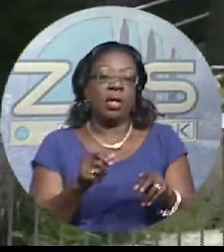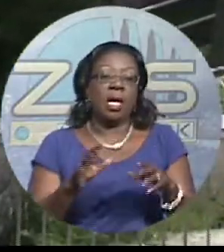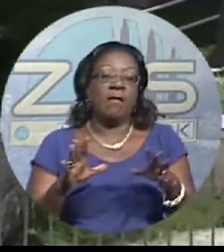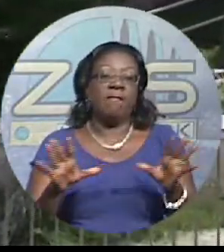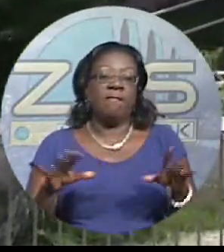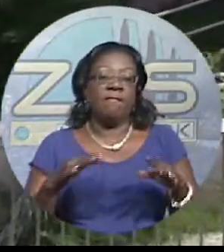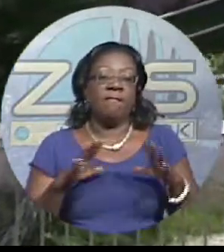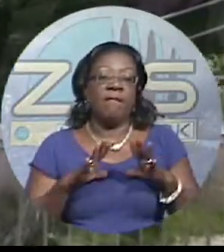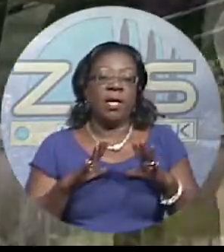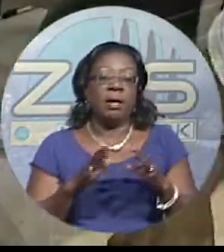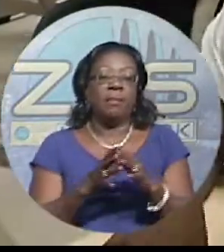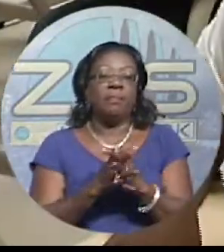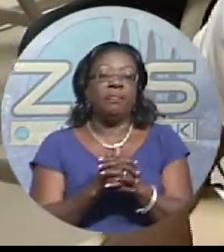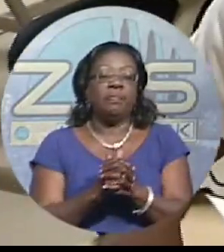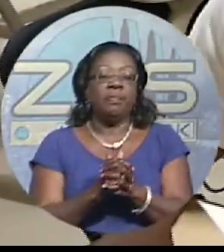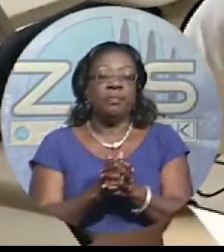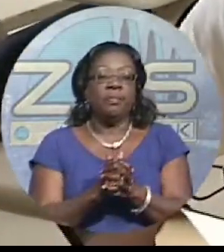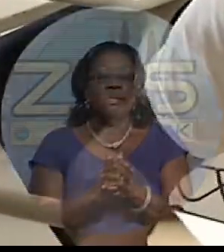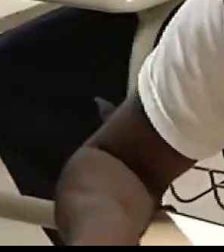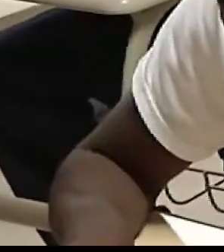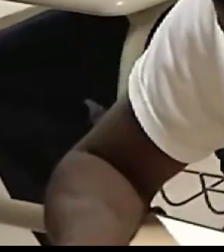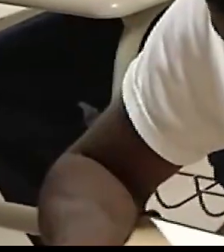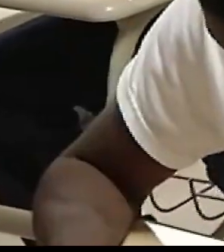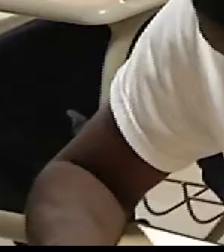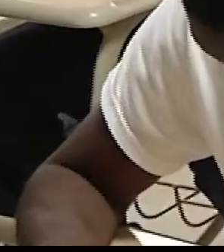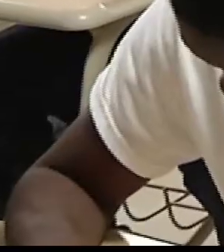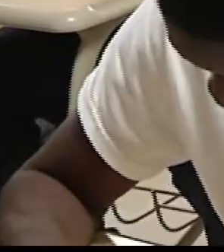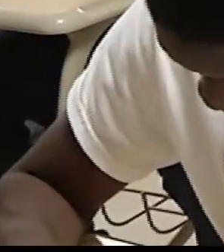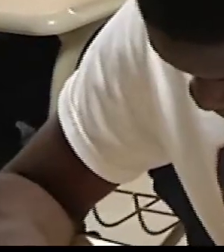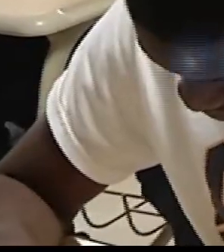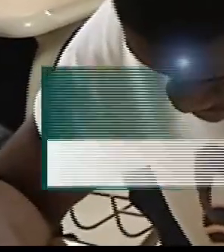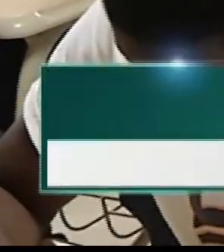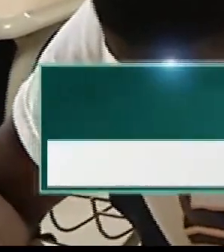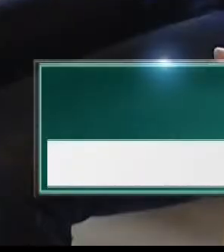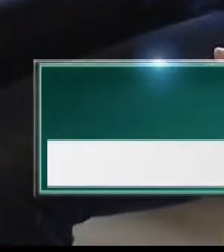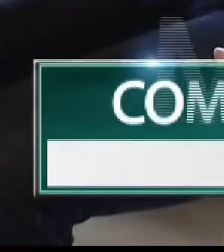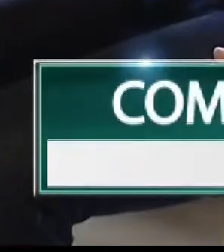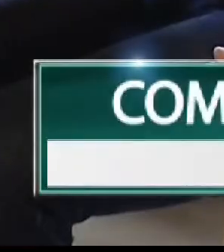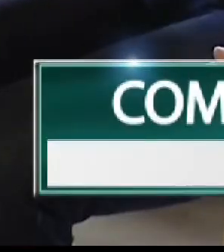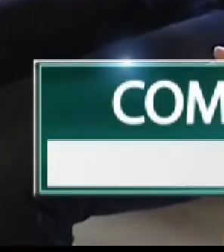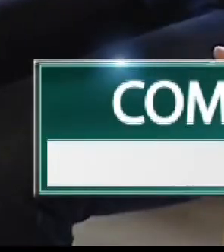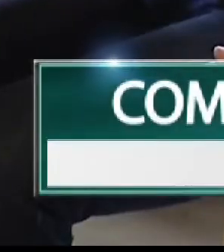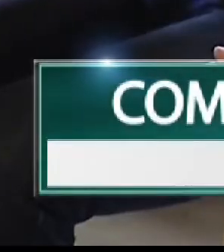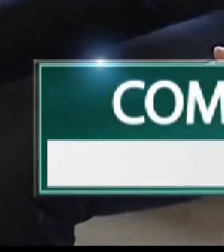Network News. And still to come, find out why male students are